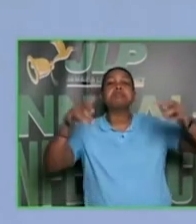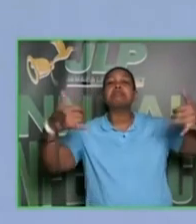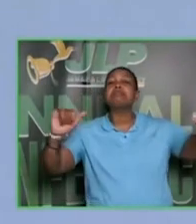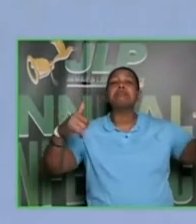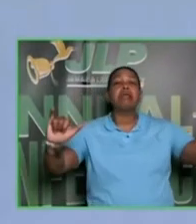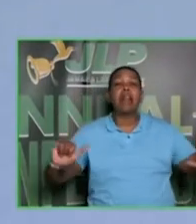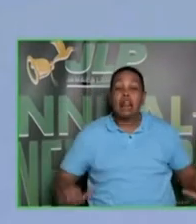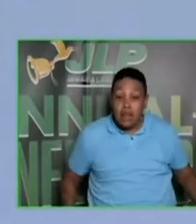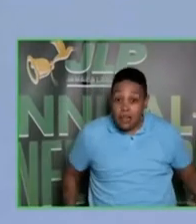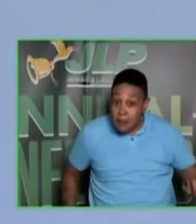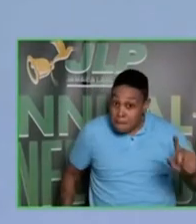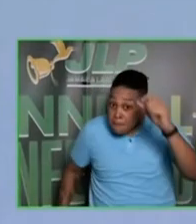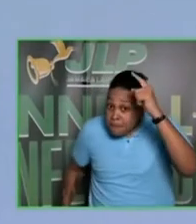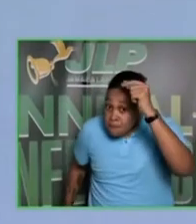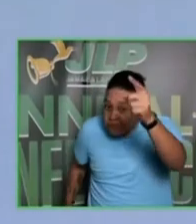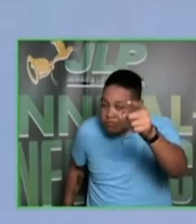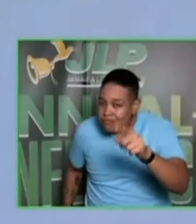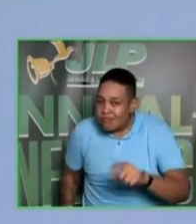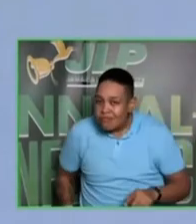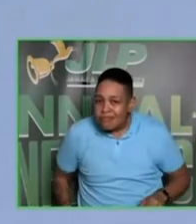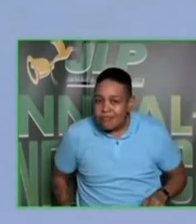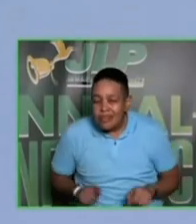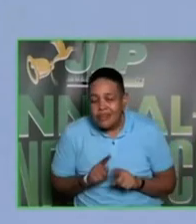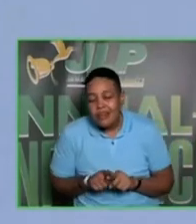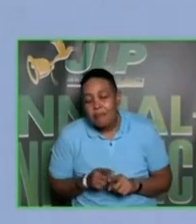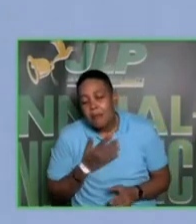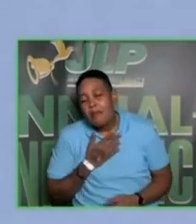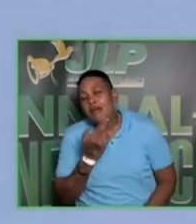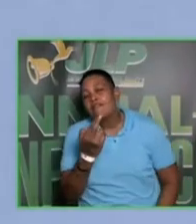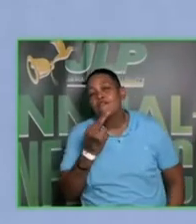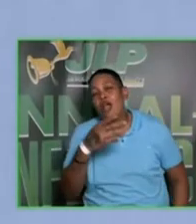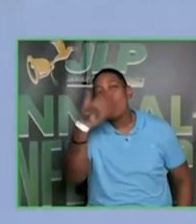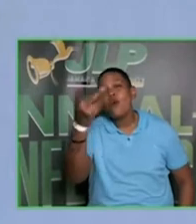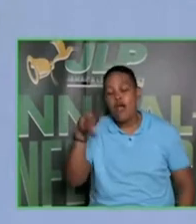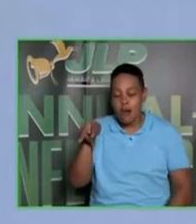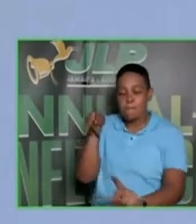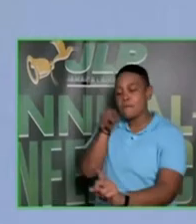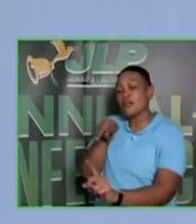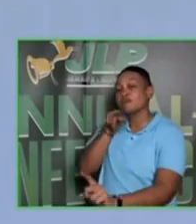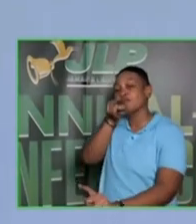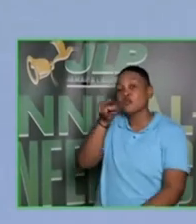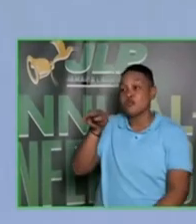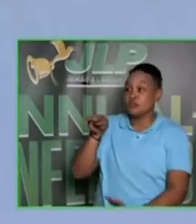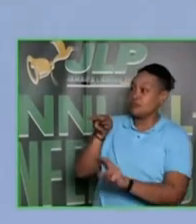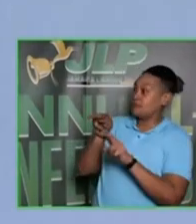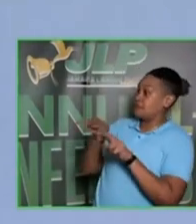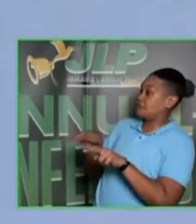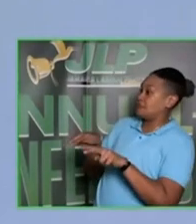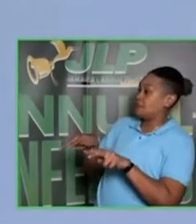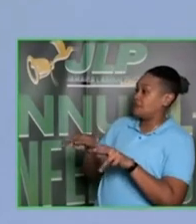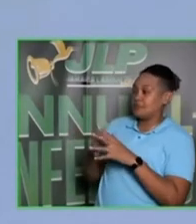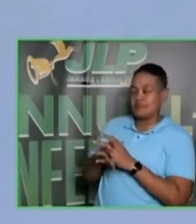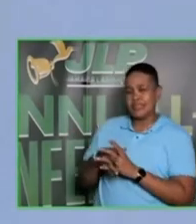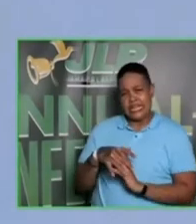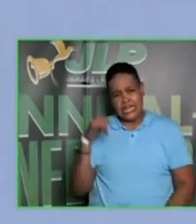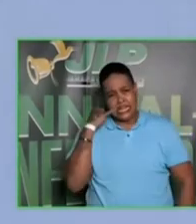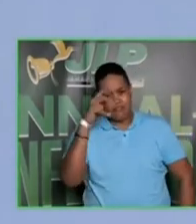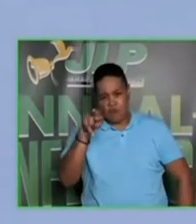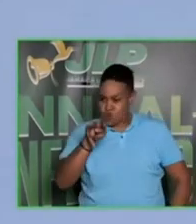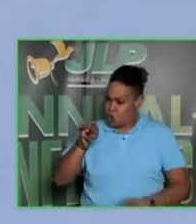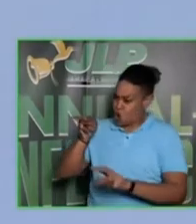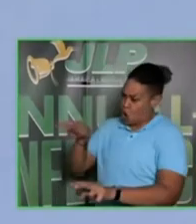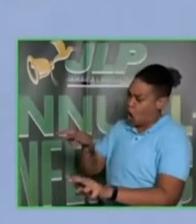But it depends, my friends, on the perspective you take. If you take the